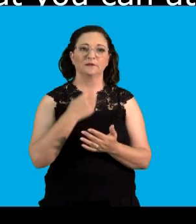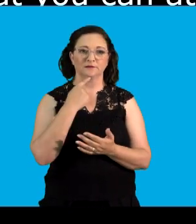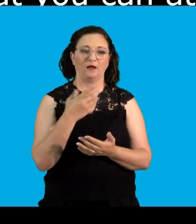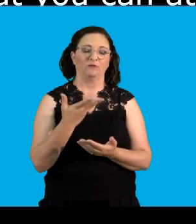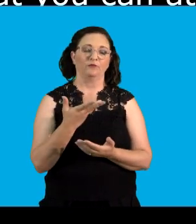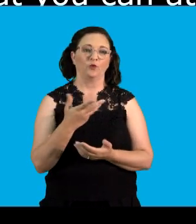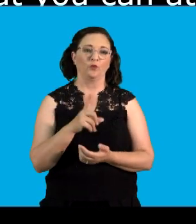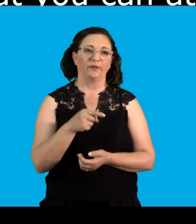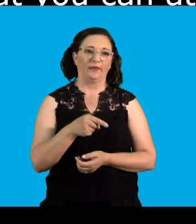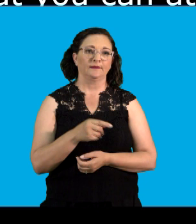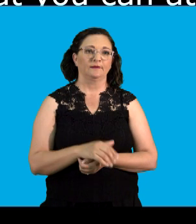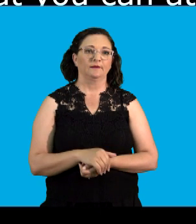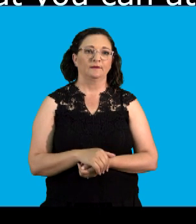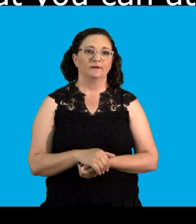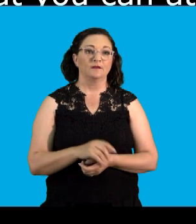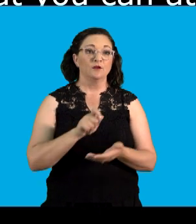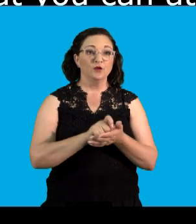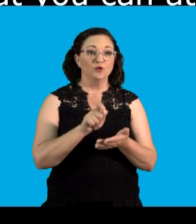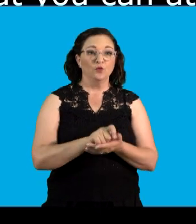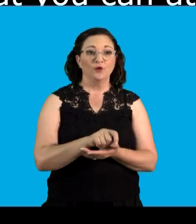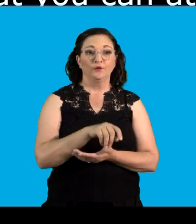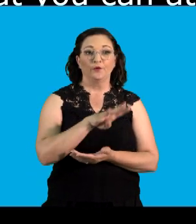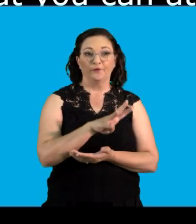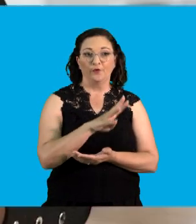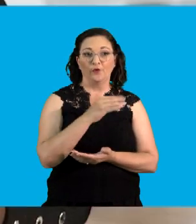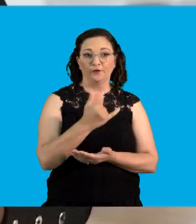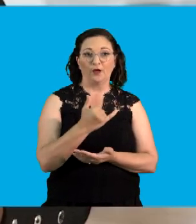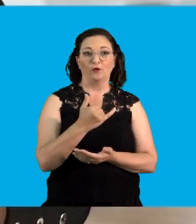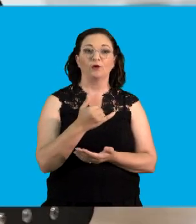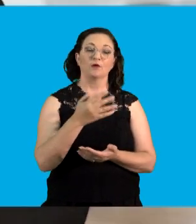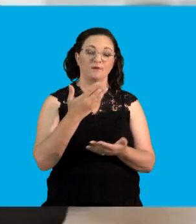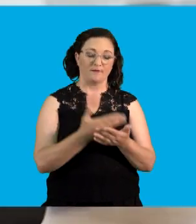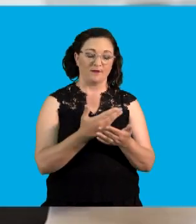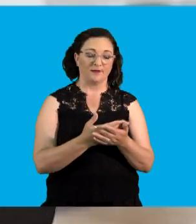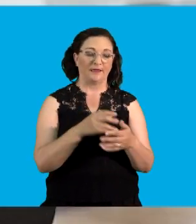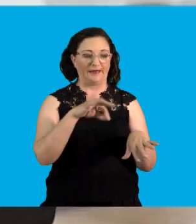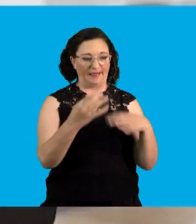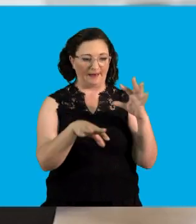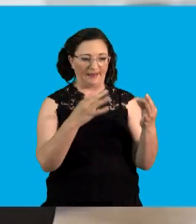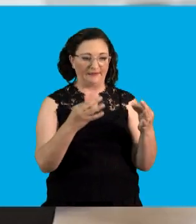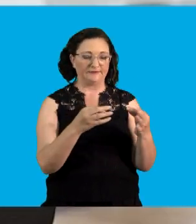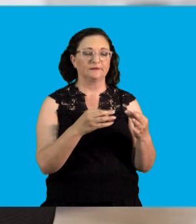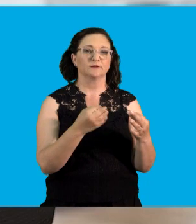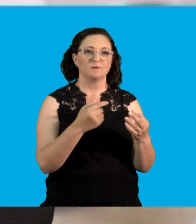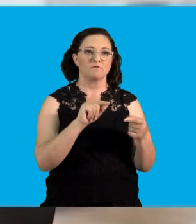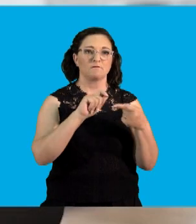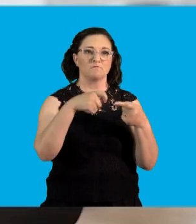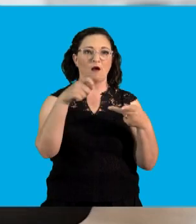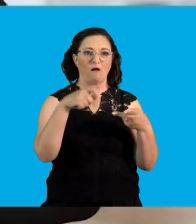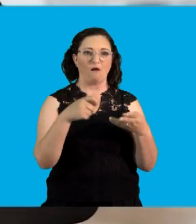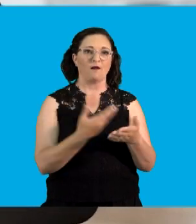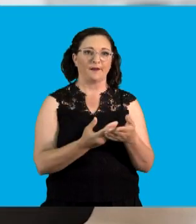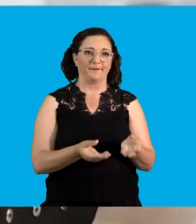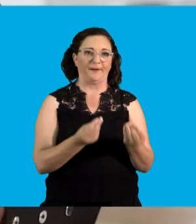that. So if you've written your 4 subheadings, you are able to get another mark for analysis. I'm going to explain that just